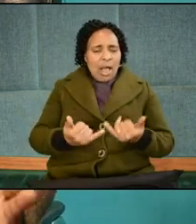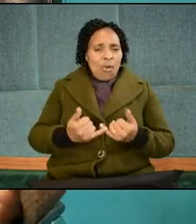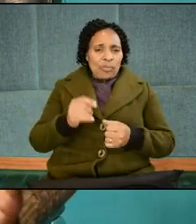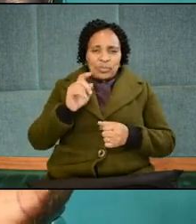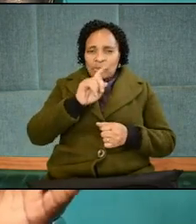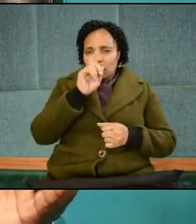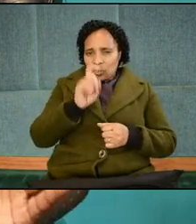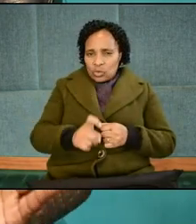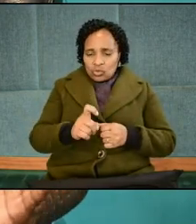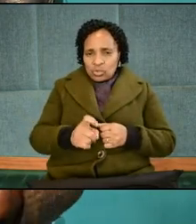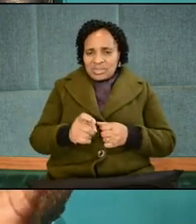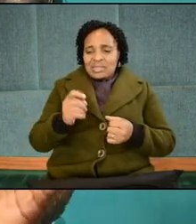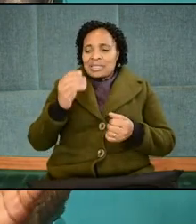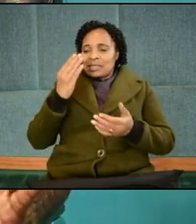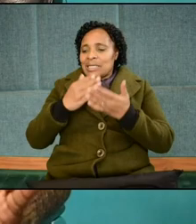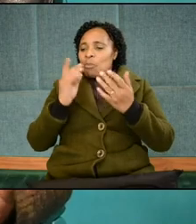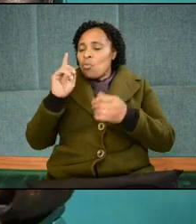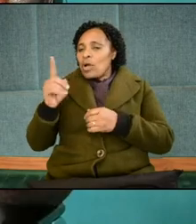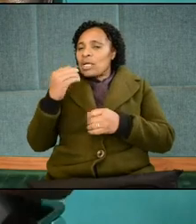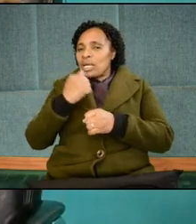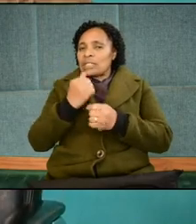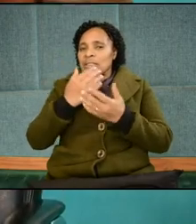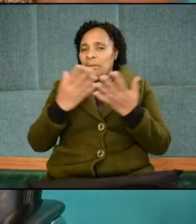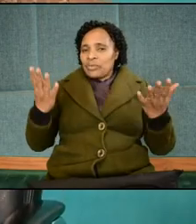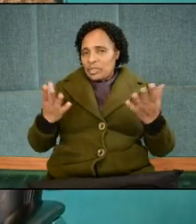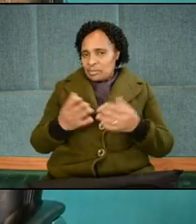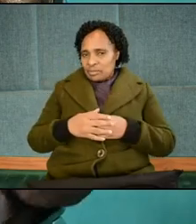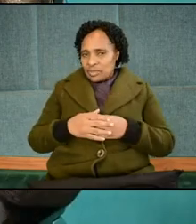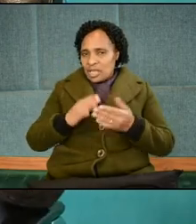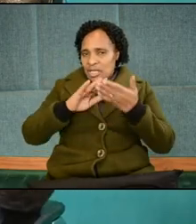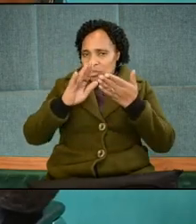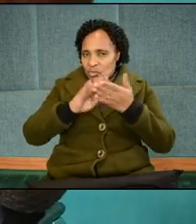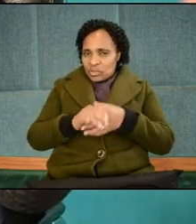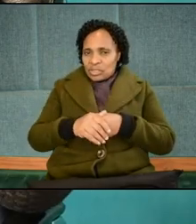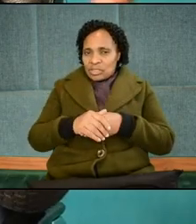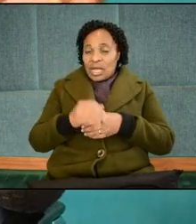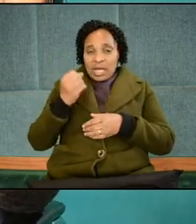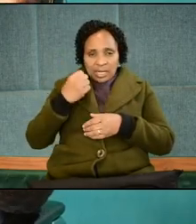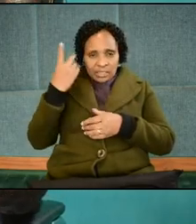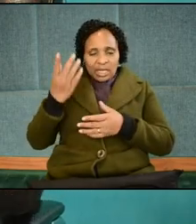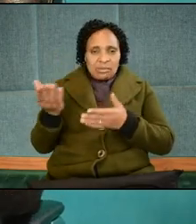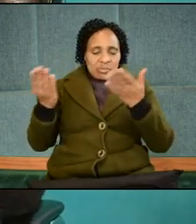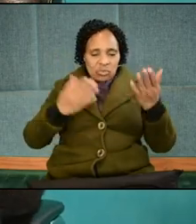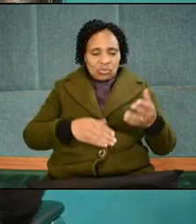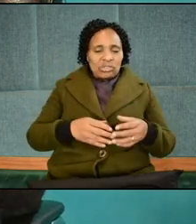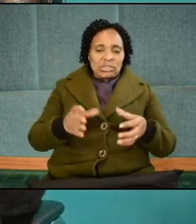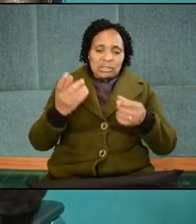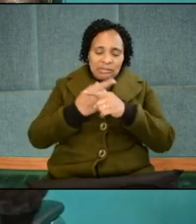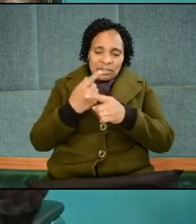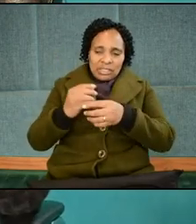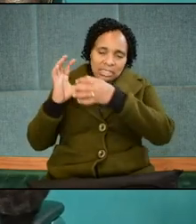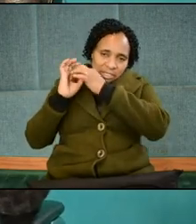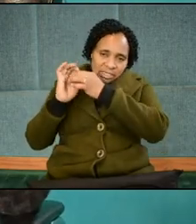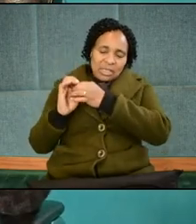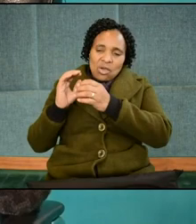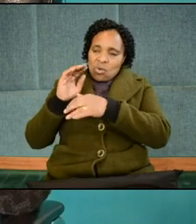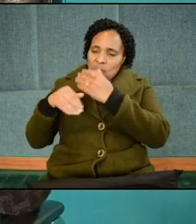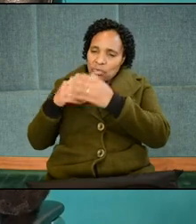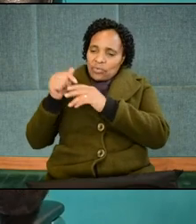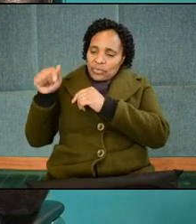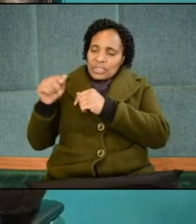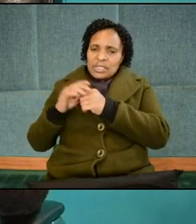when someone does something in the world, you're like, you just understand them. They were brought up differently. They were different culture and all that.